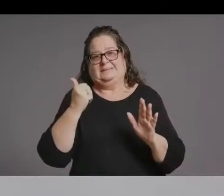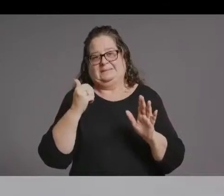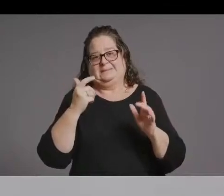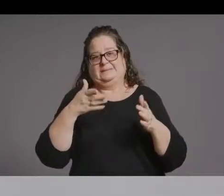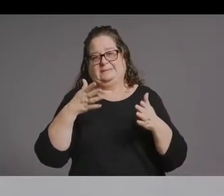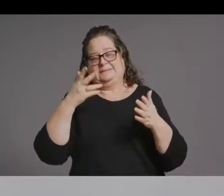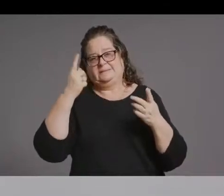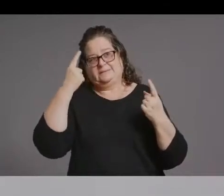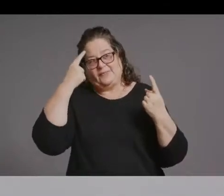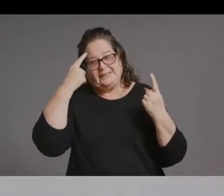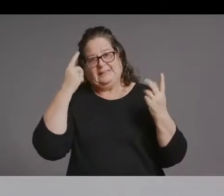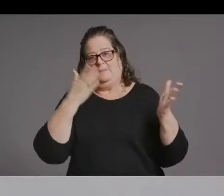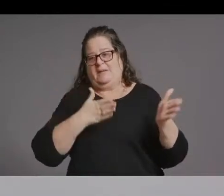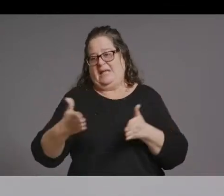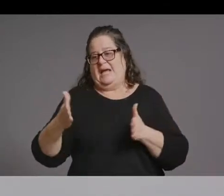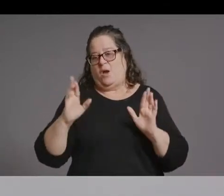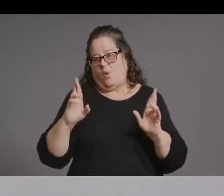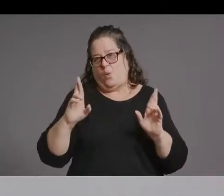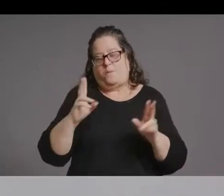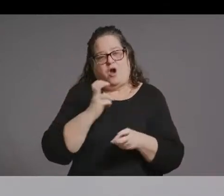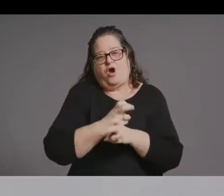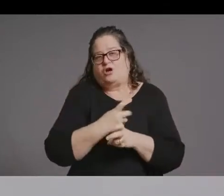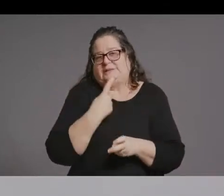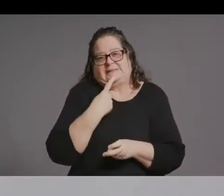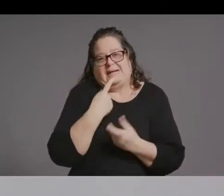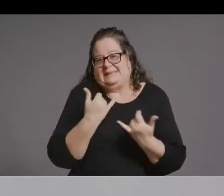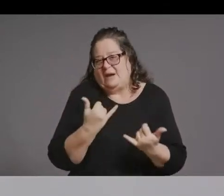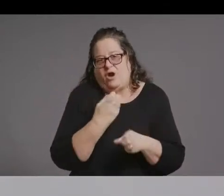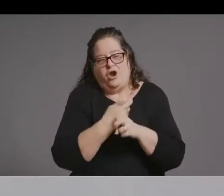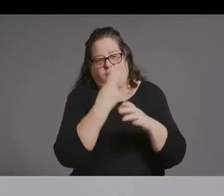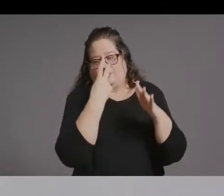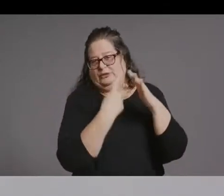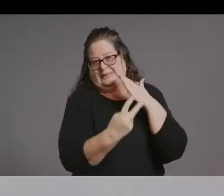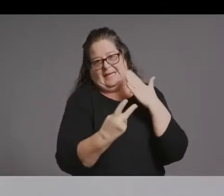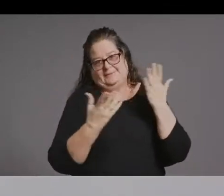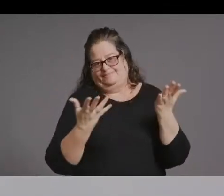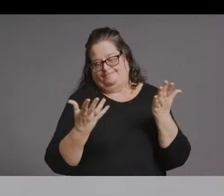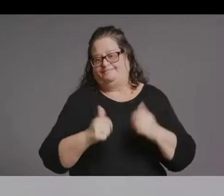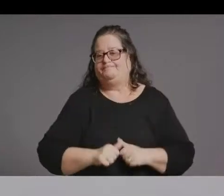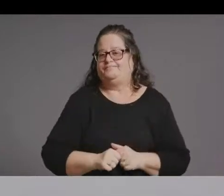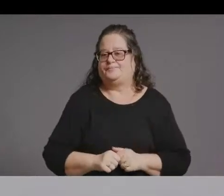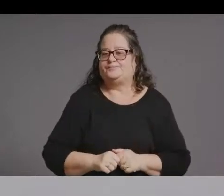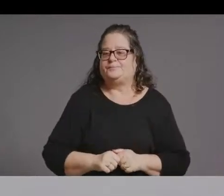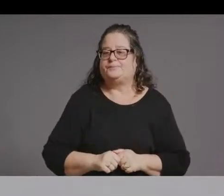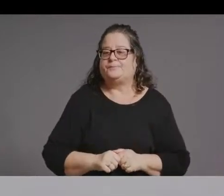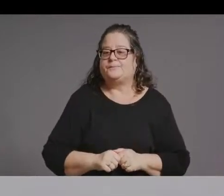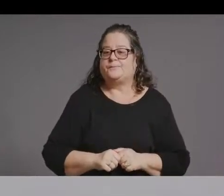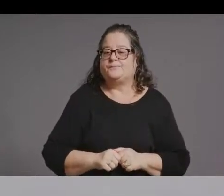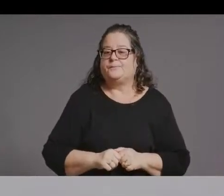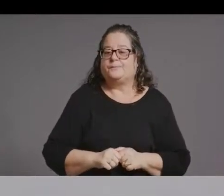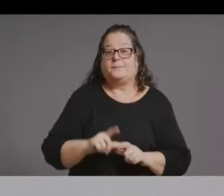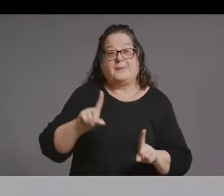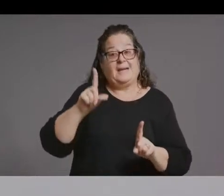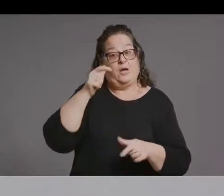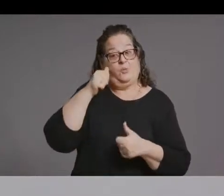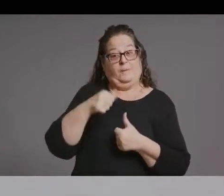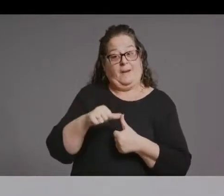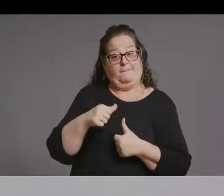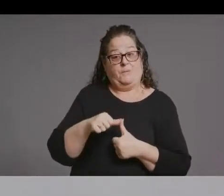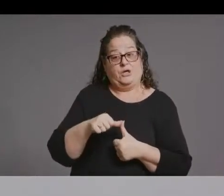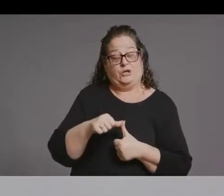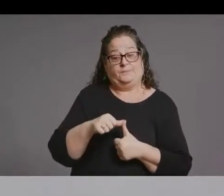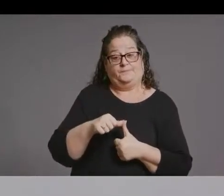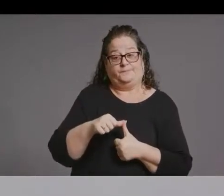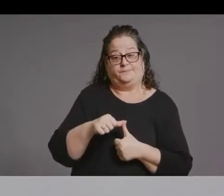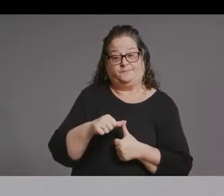with some of these clinical outcomes because keep in mind, these came through as adverse event reports. Now we're